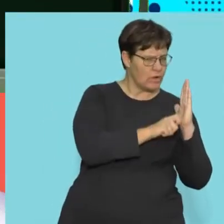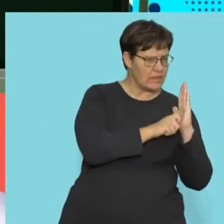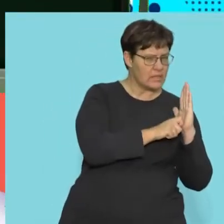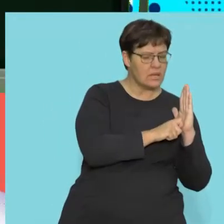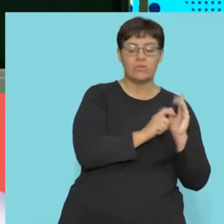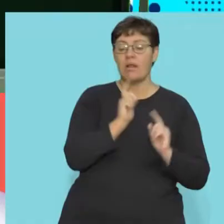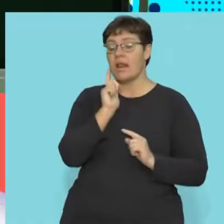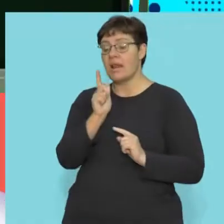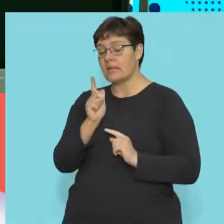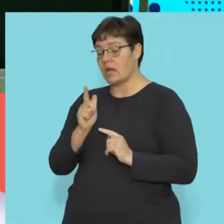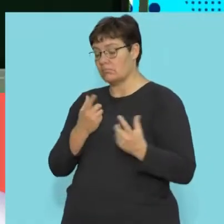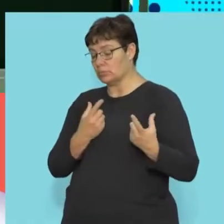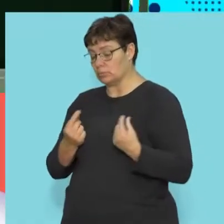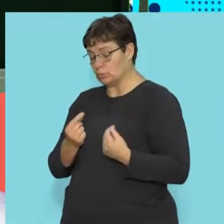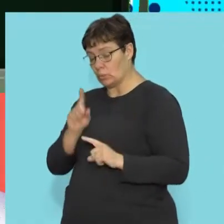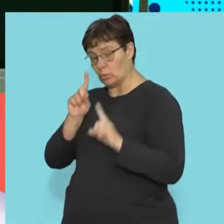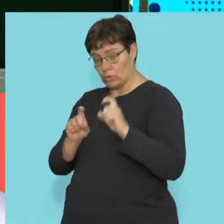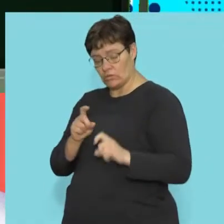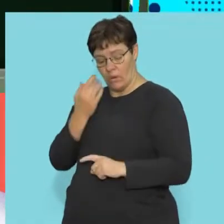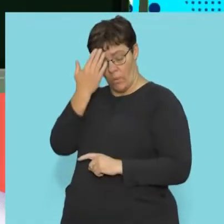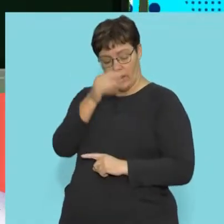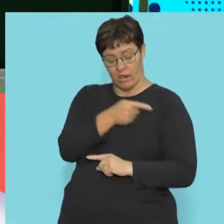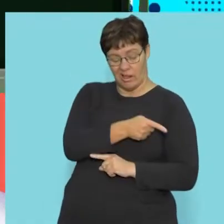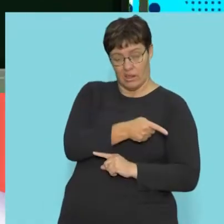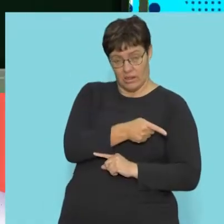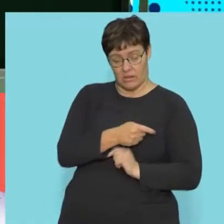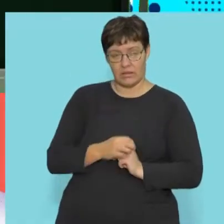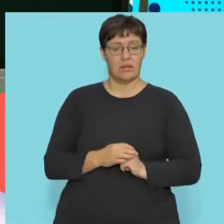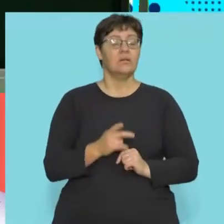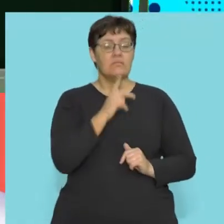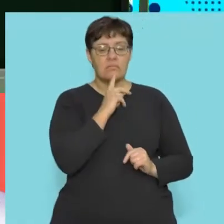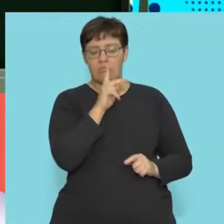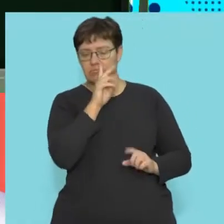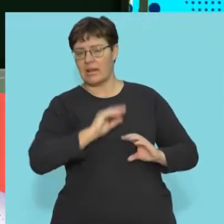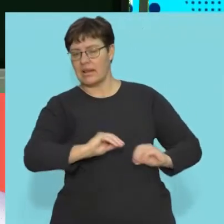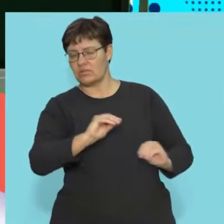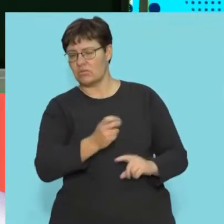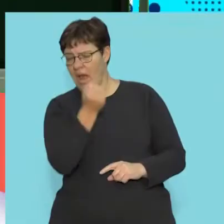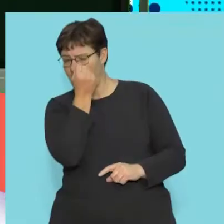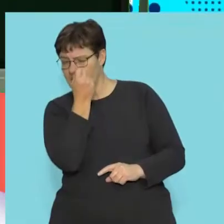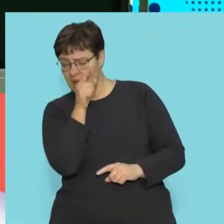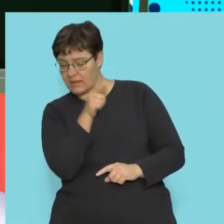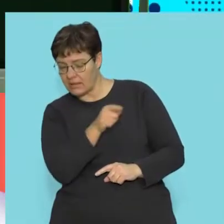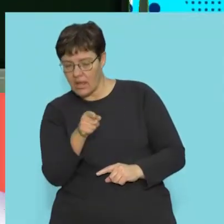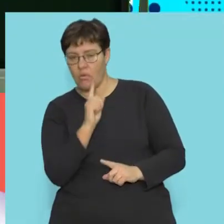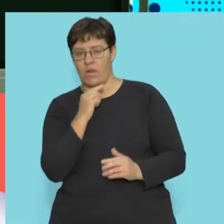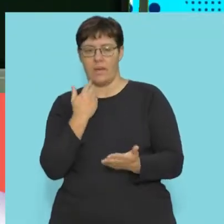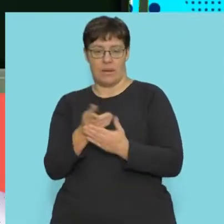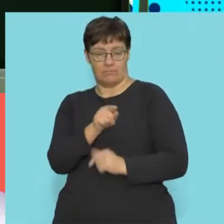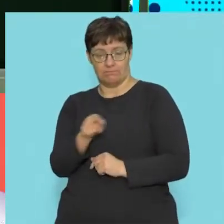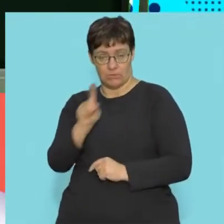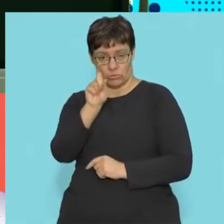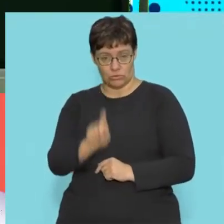you can apply them when you're working through some questions. Let's get straight into the lesson and apply our understanding to various different questions.